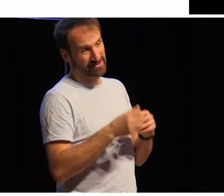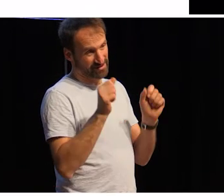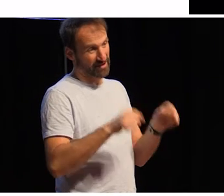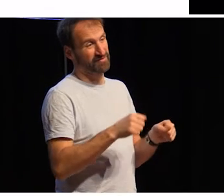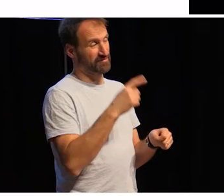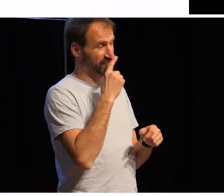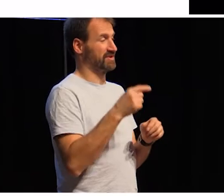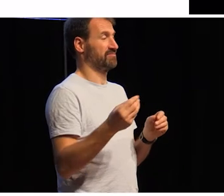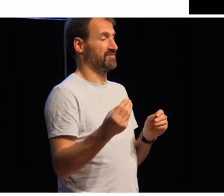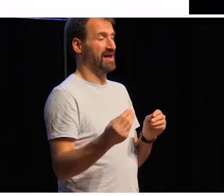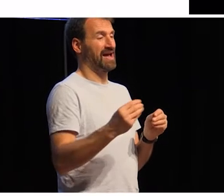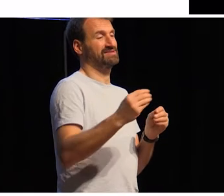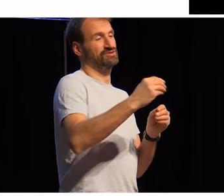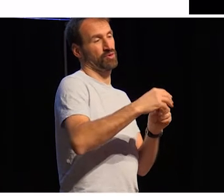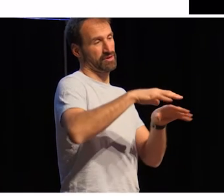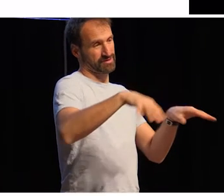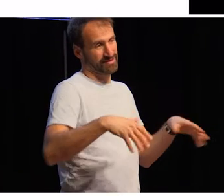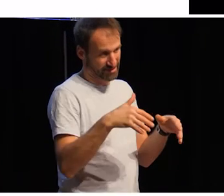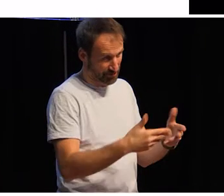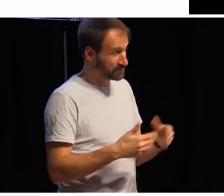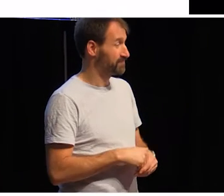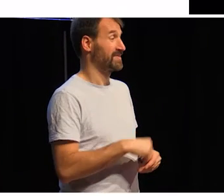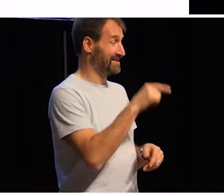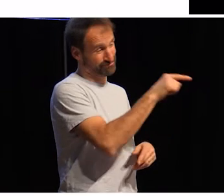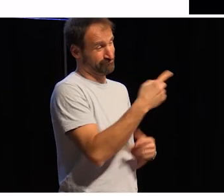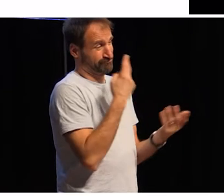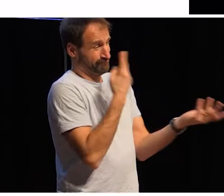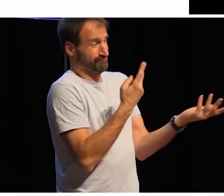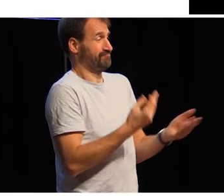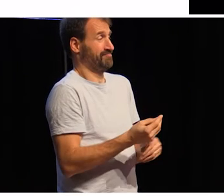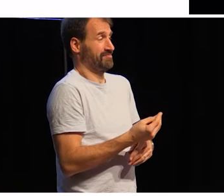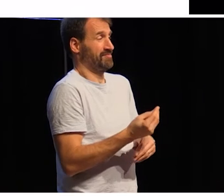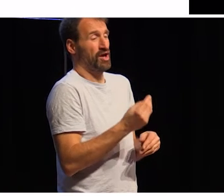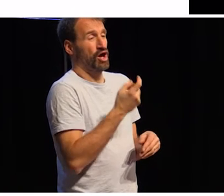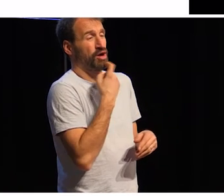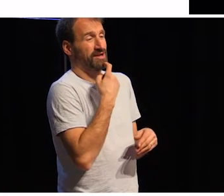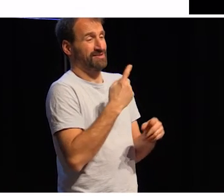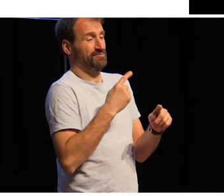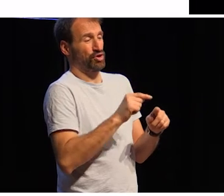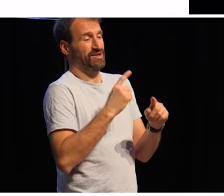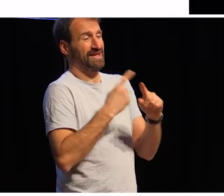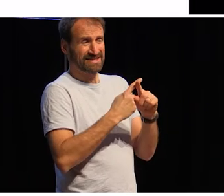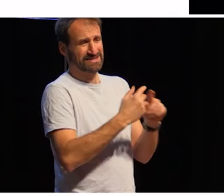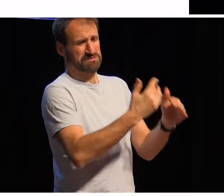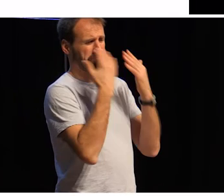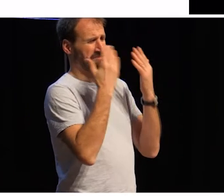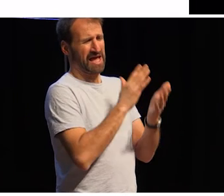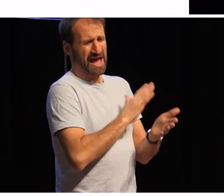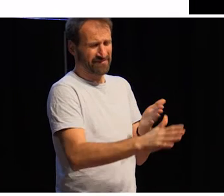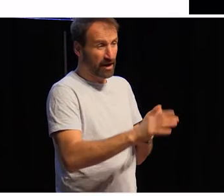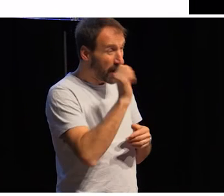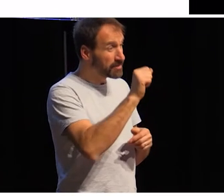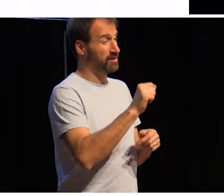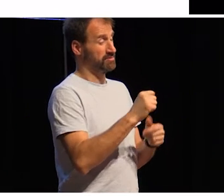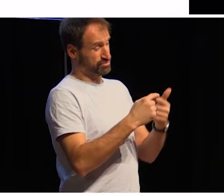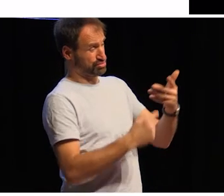So object.x looks super simple, but there's a lot that can happen. And in fact, if you look at the ECMAScript